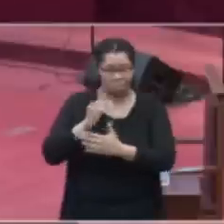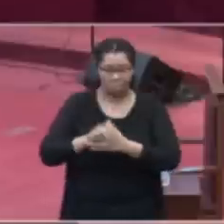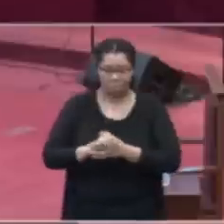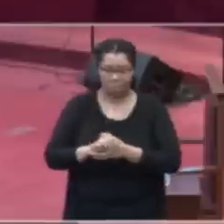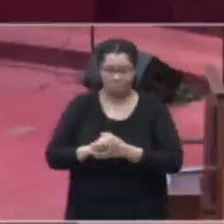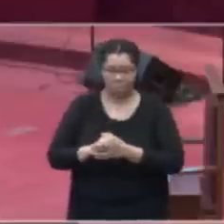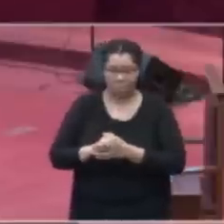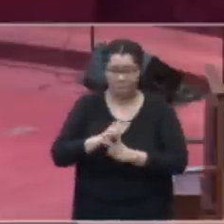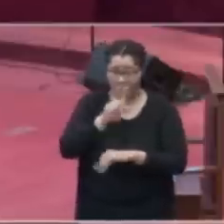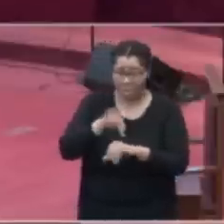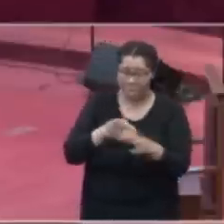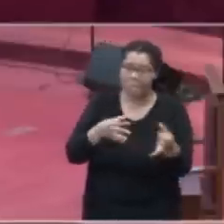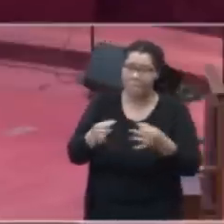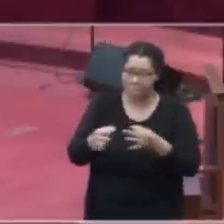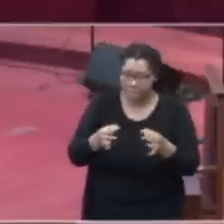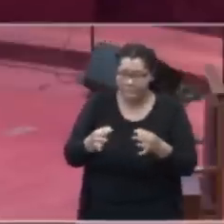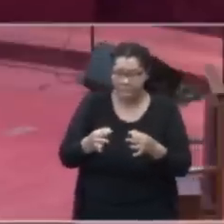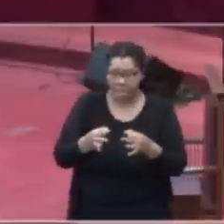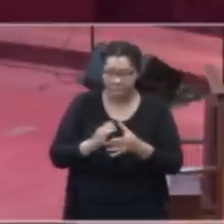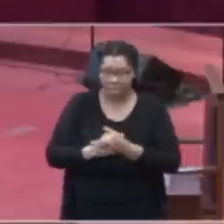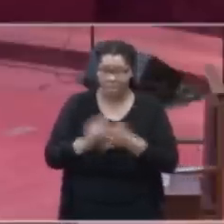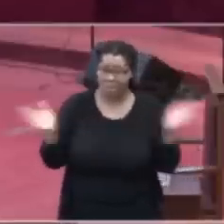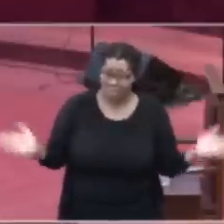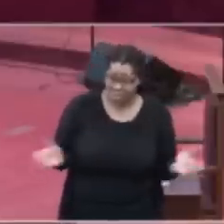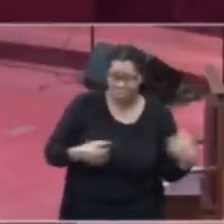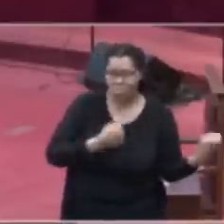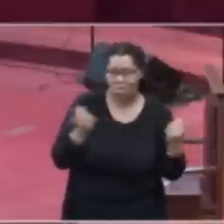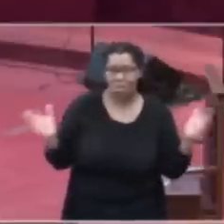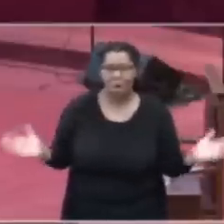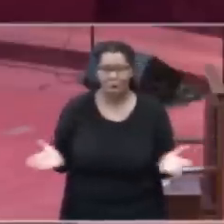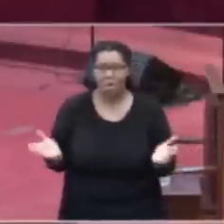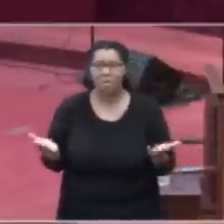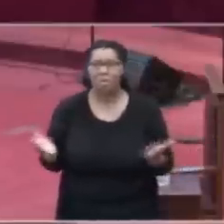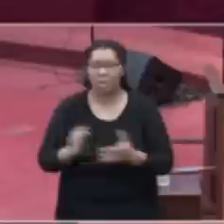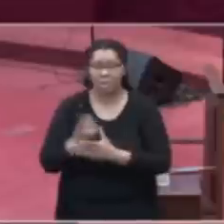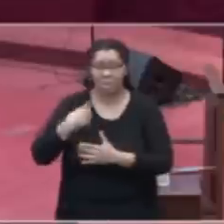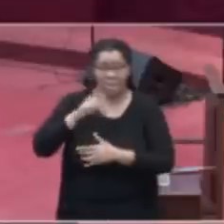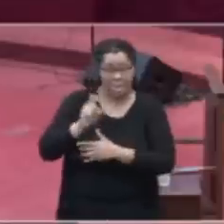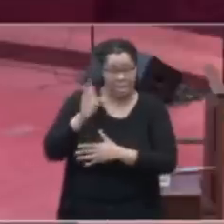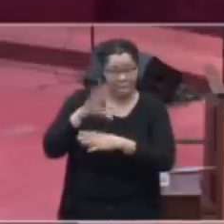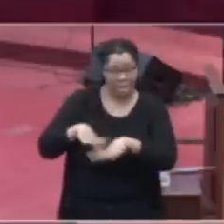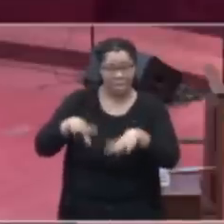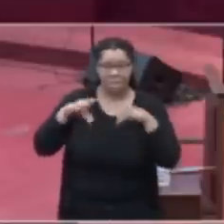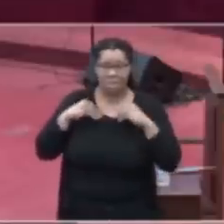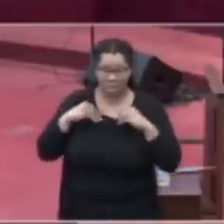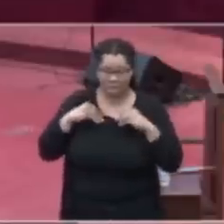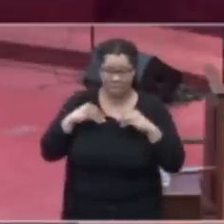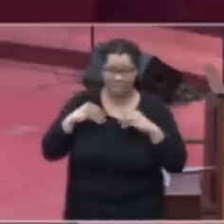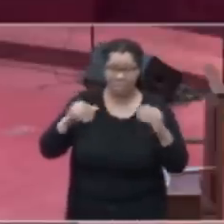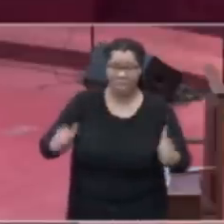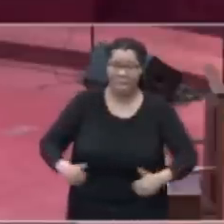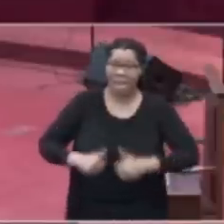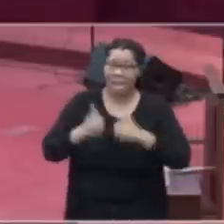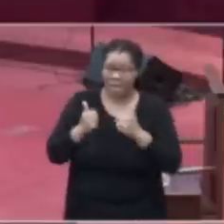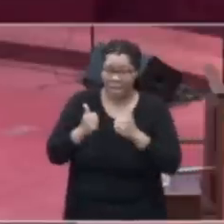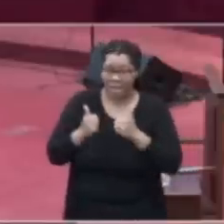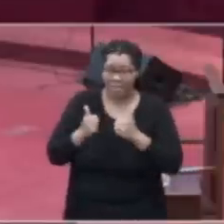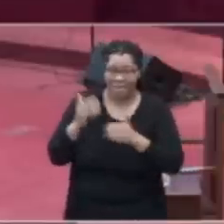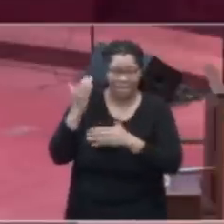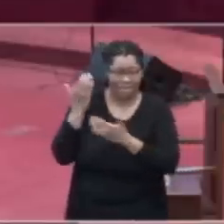what Peter is getting at, and his strong encouragement is to accept that you are living in the mystery of it